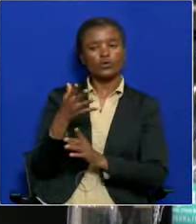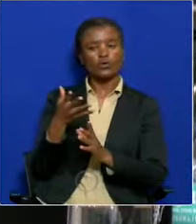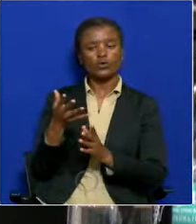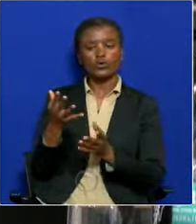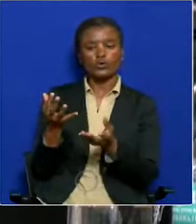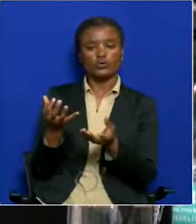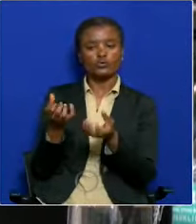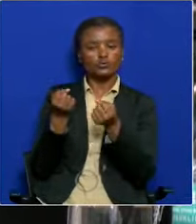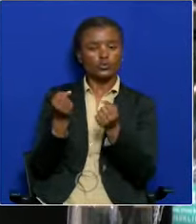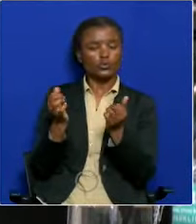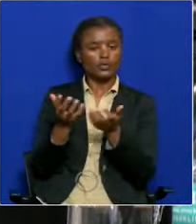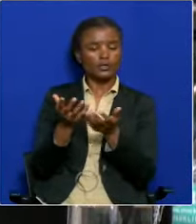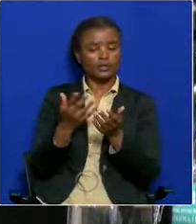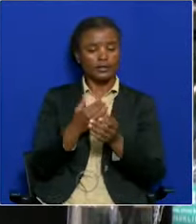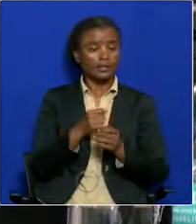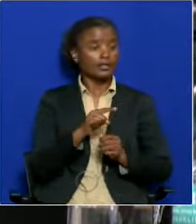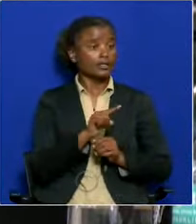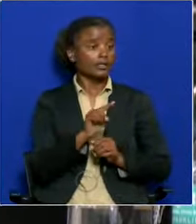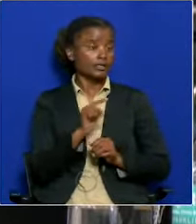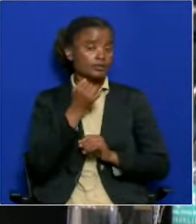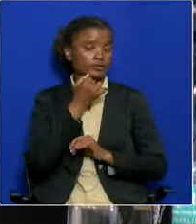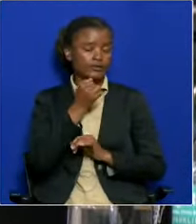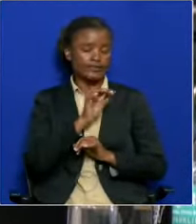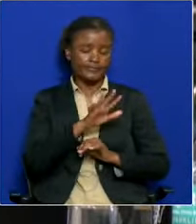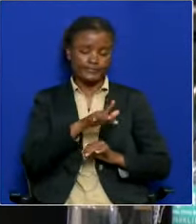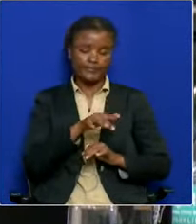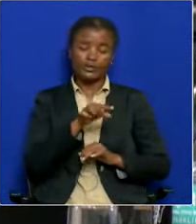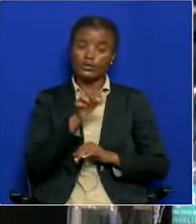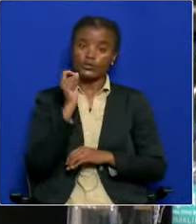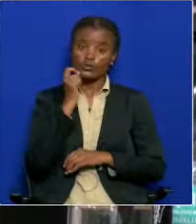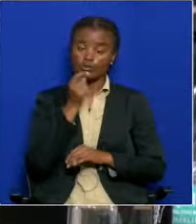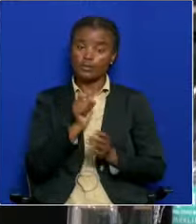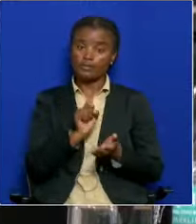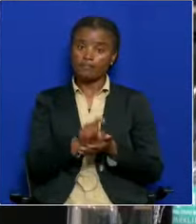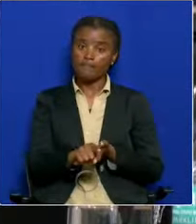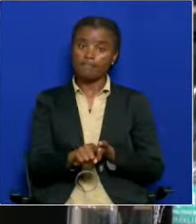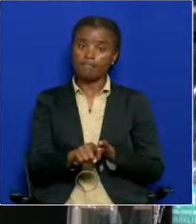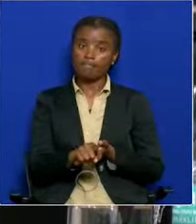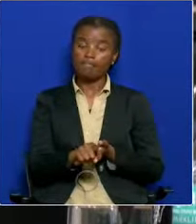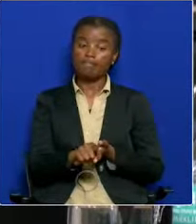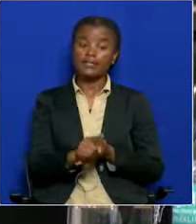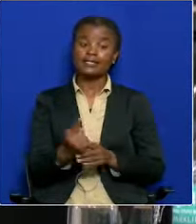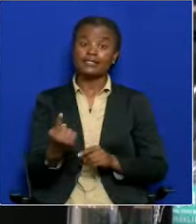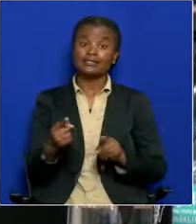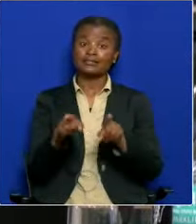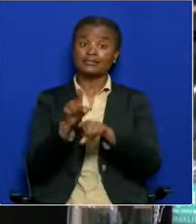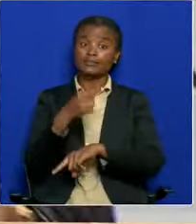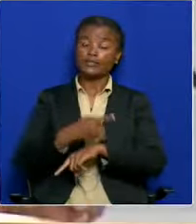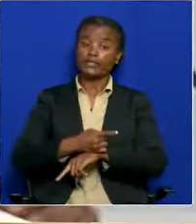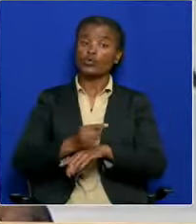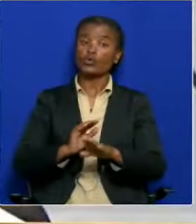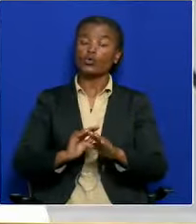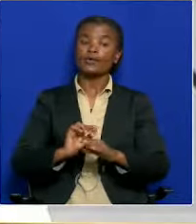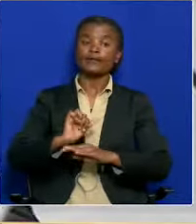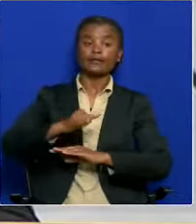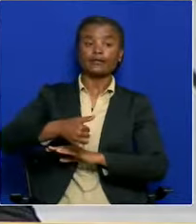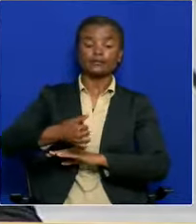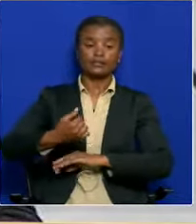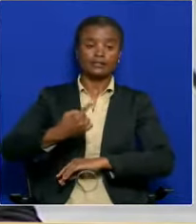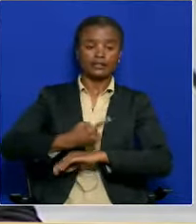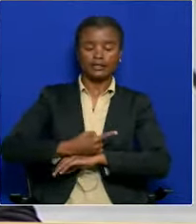My apologies, so you sent this the following day, not the same day? No, I think it was the same